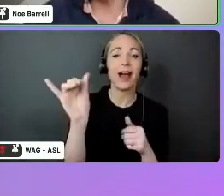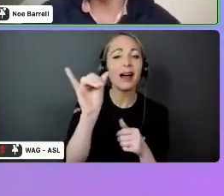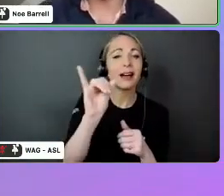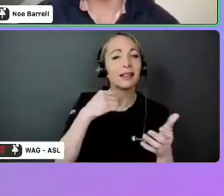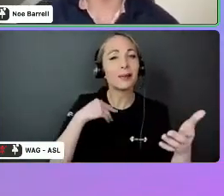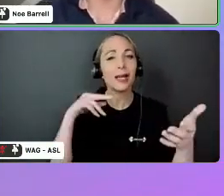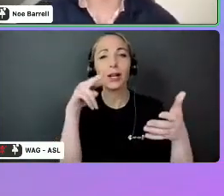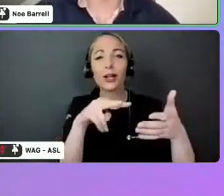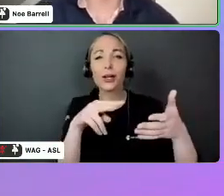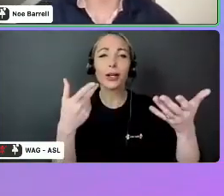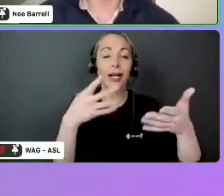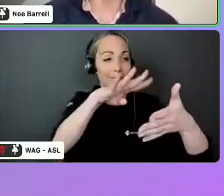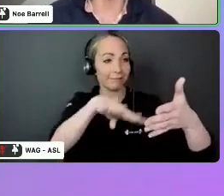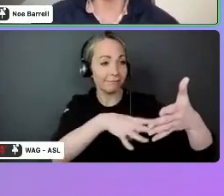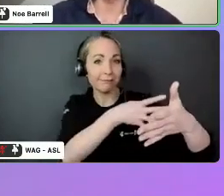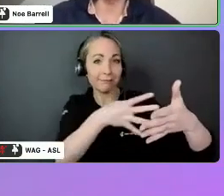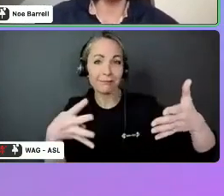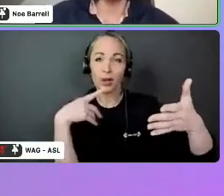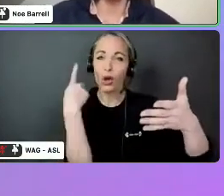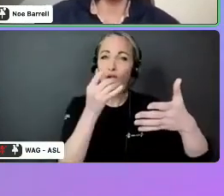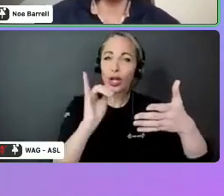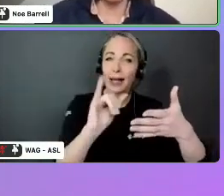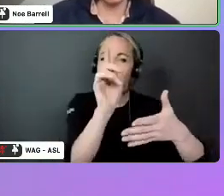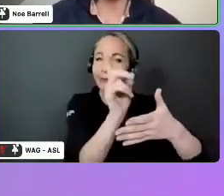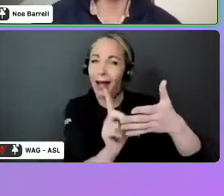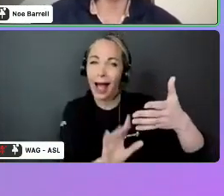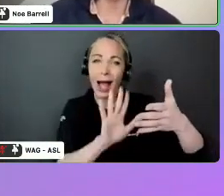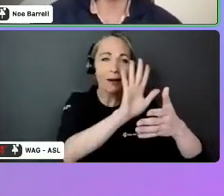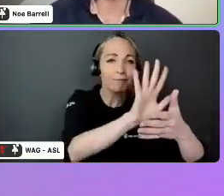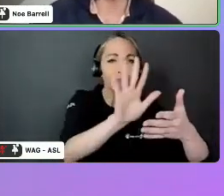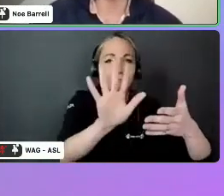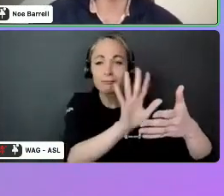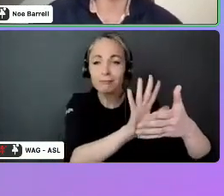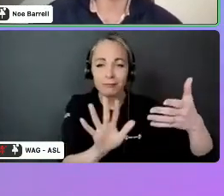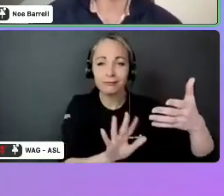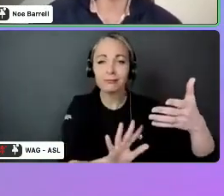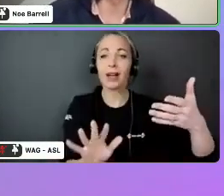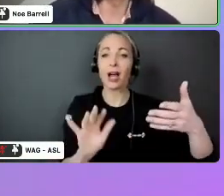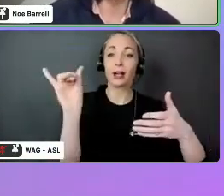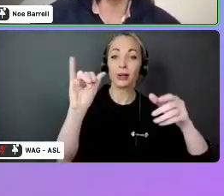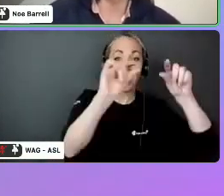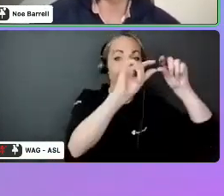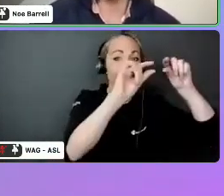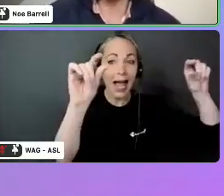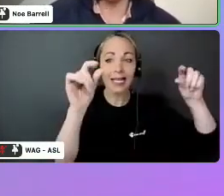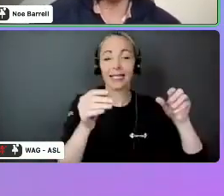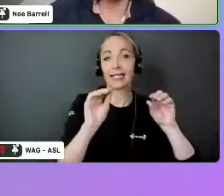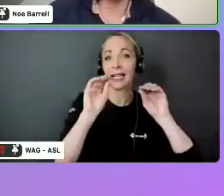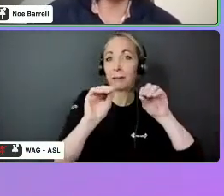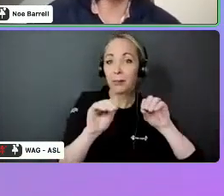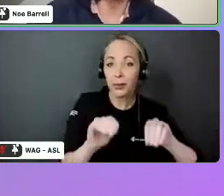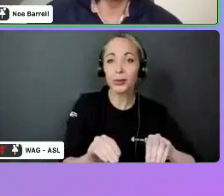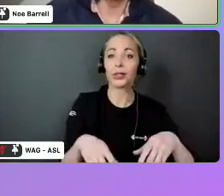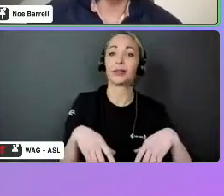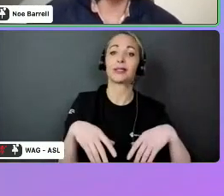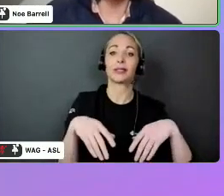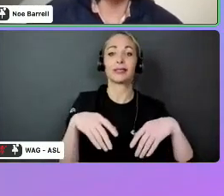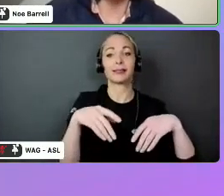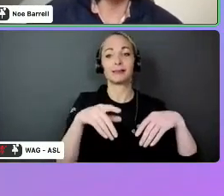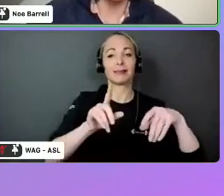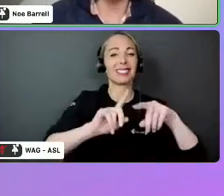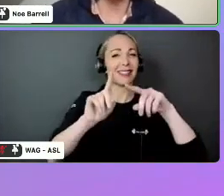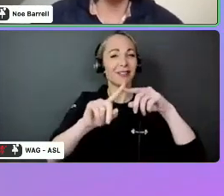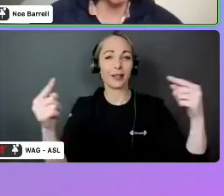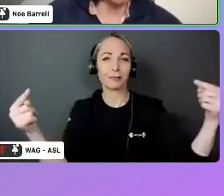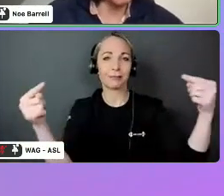you. But right now in Axe Pro, we just have the table tool. So here's an example